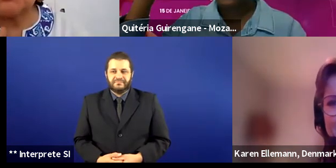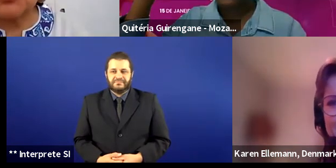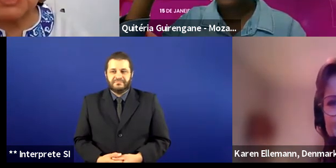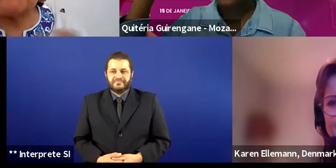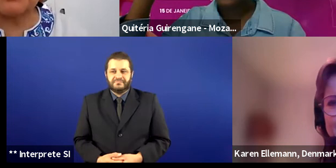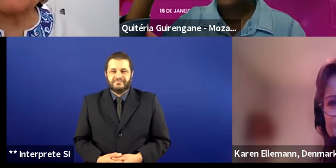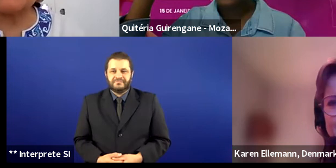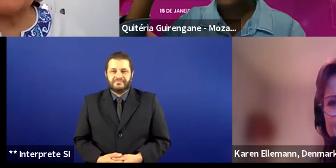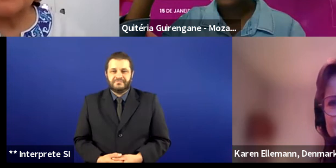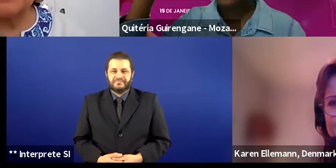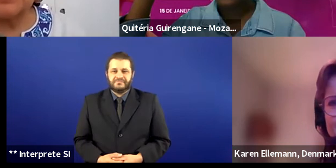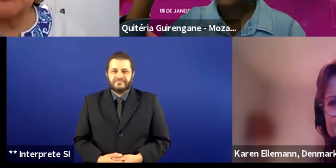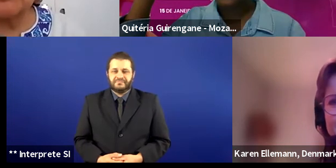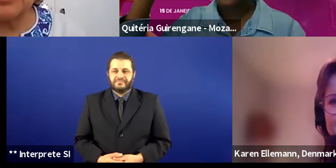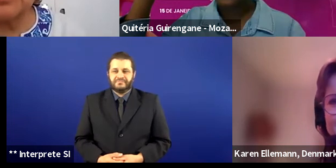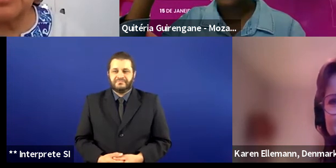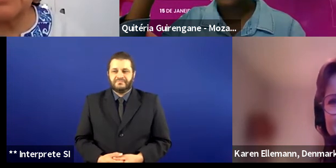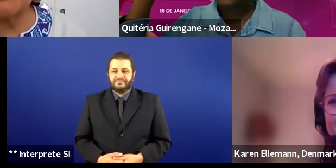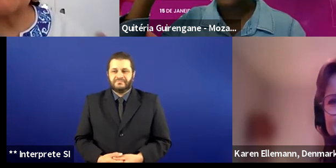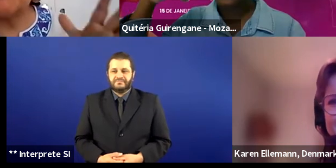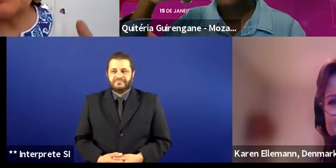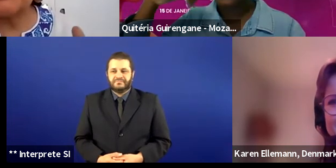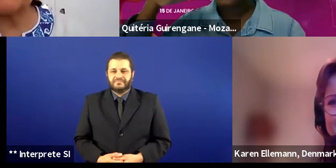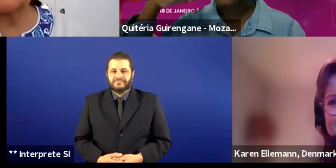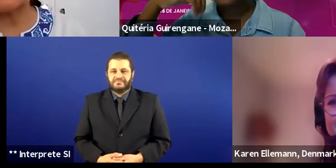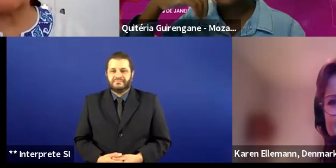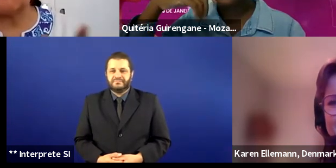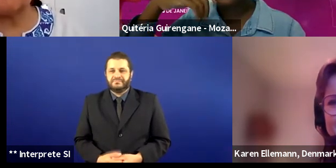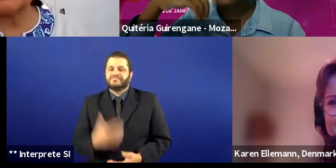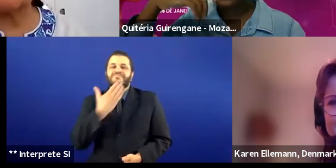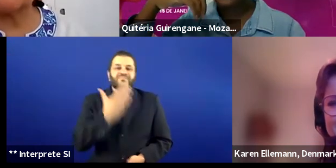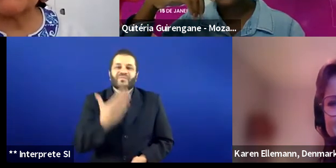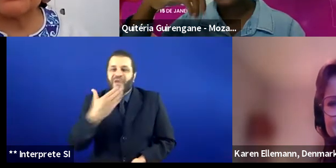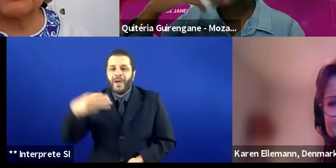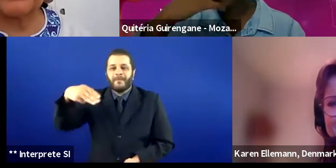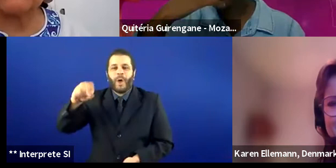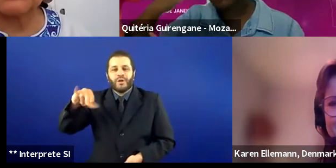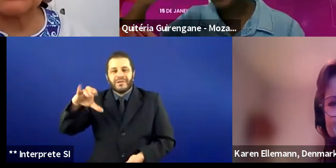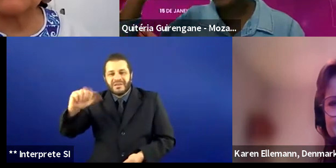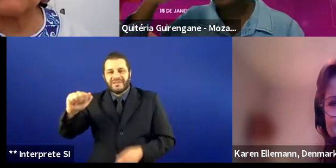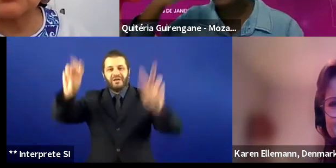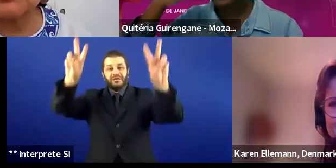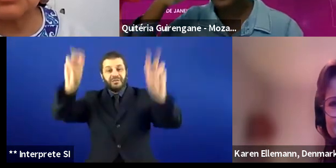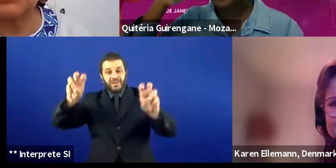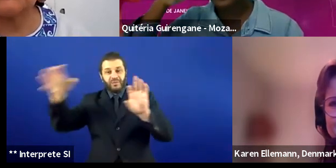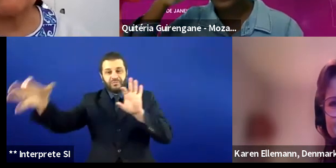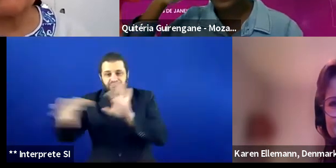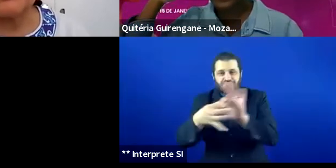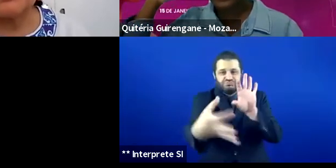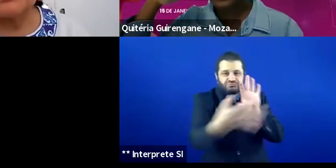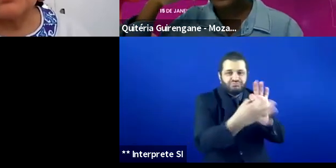entendemos en los temas. Y con Quiteria, maravillosa, joven. Me quedó preguntar cuántos años